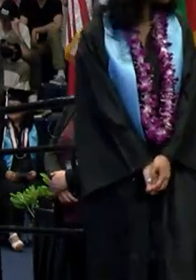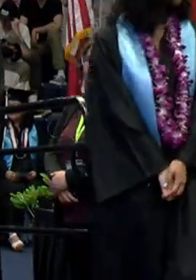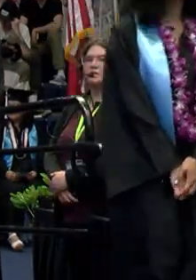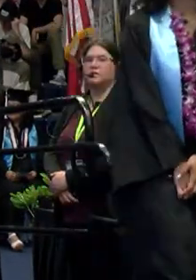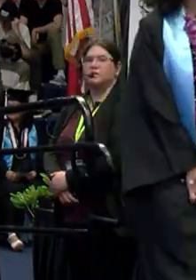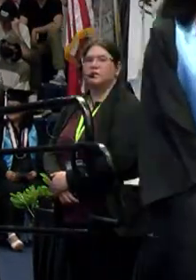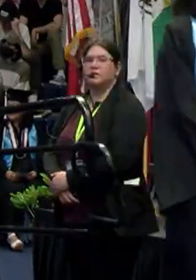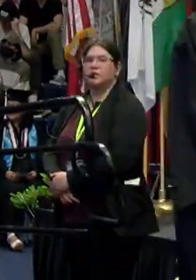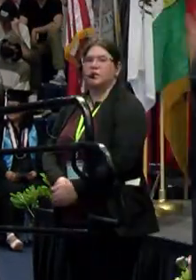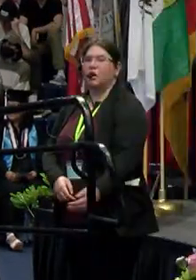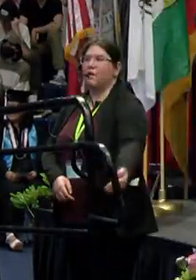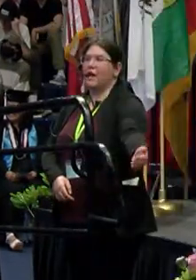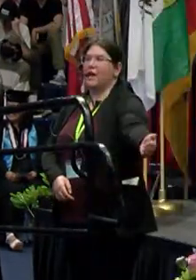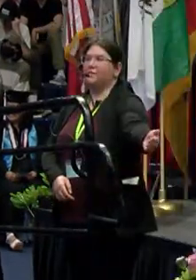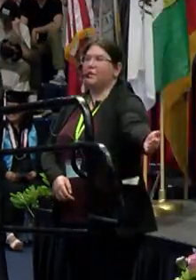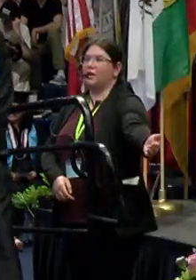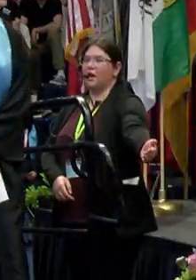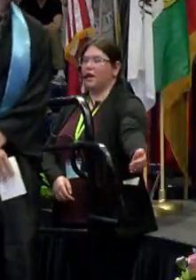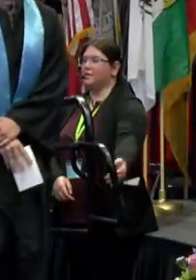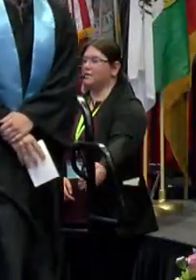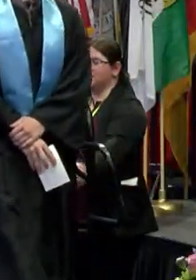Stephanie Maria Meyer.